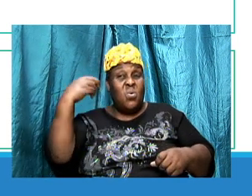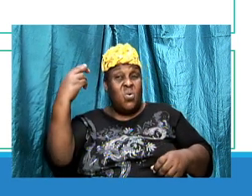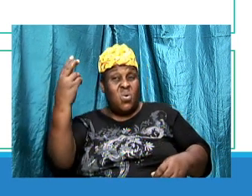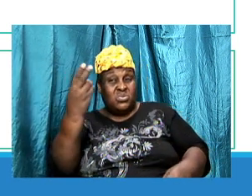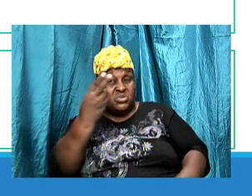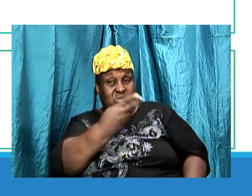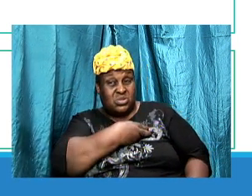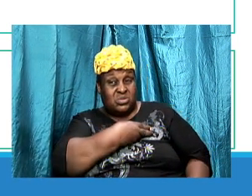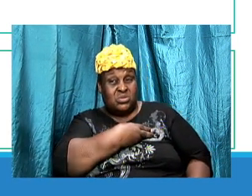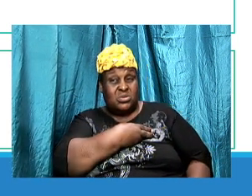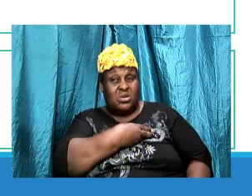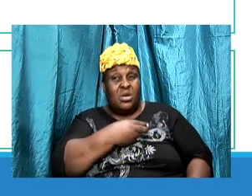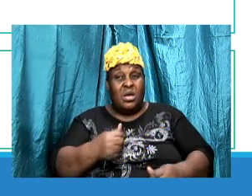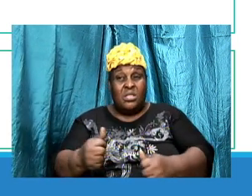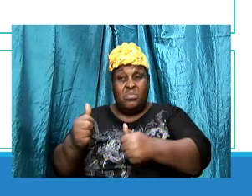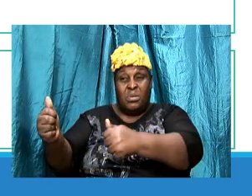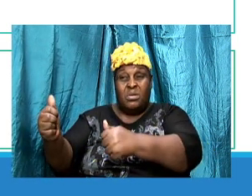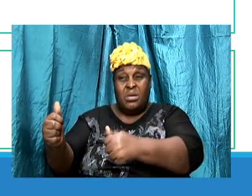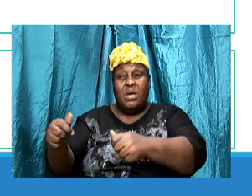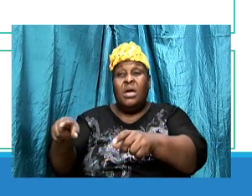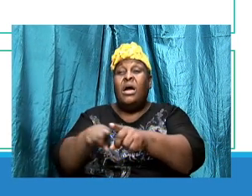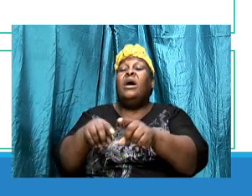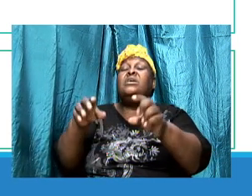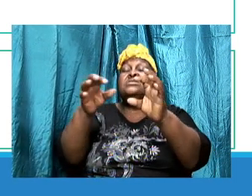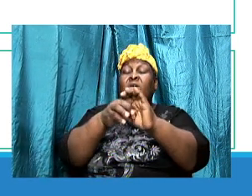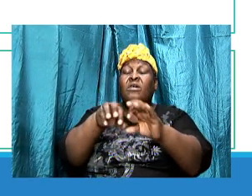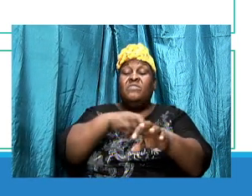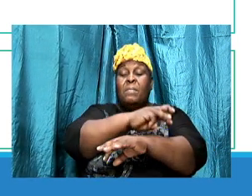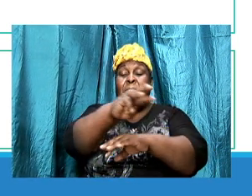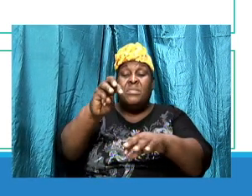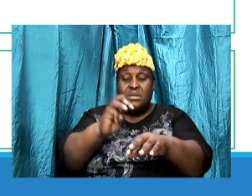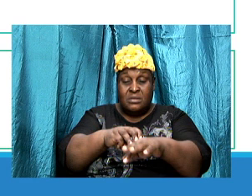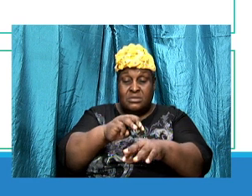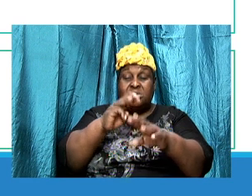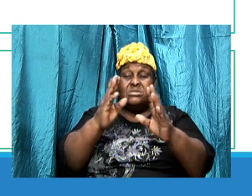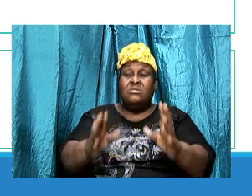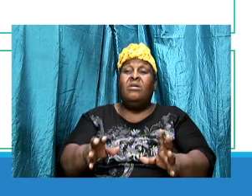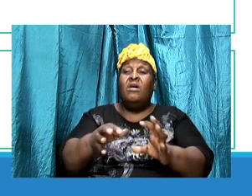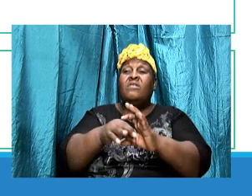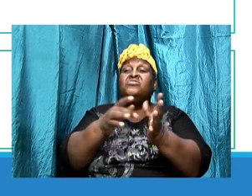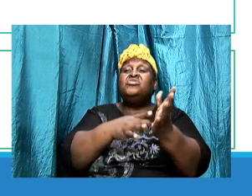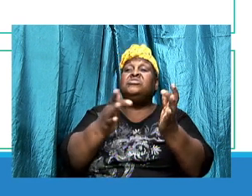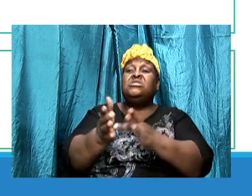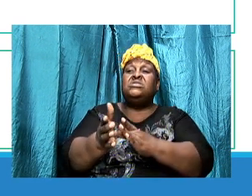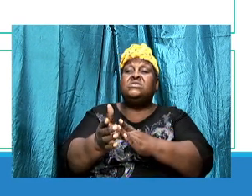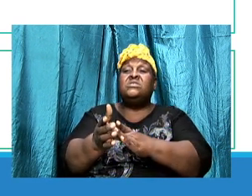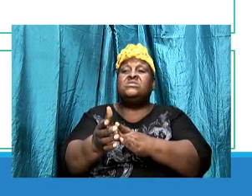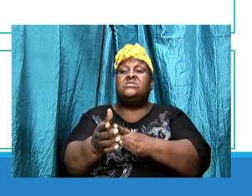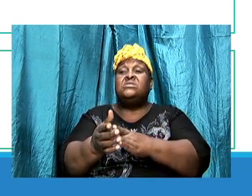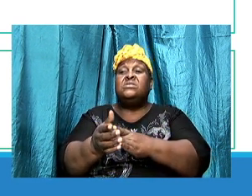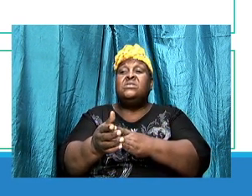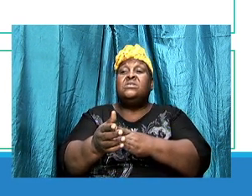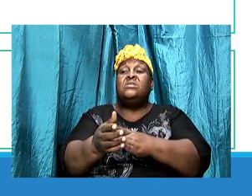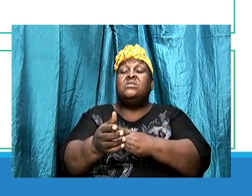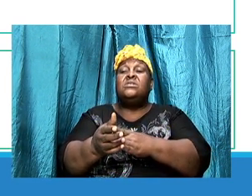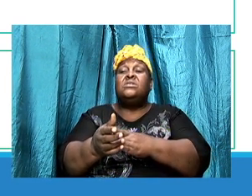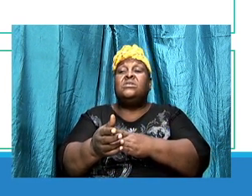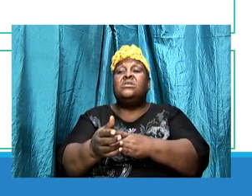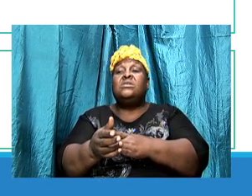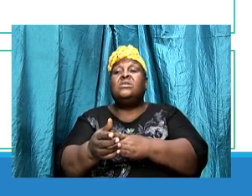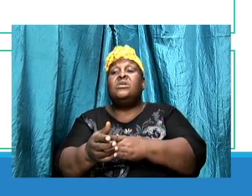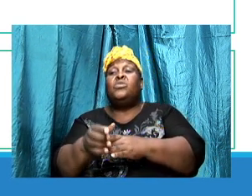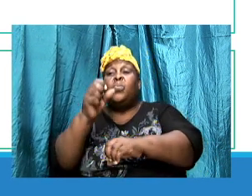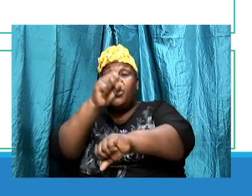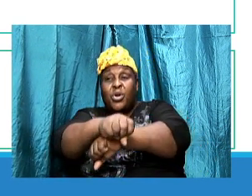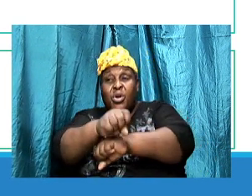the apostles as of the ministers of Christ and steward of the mysteries of God. So